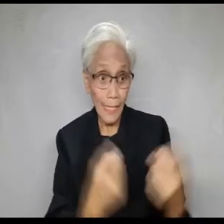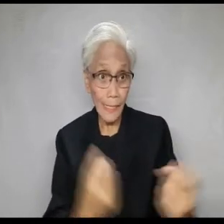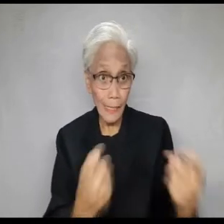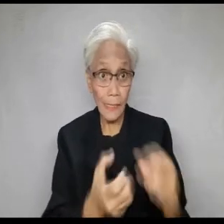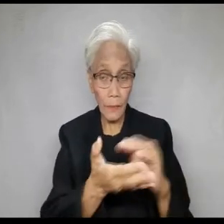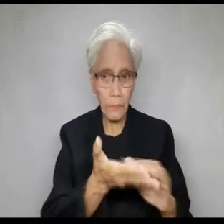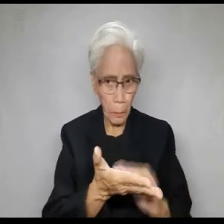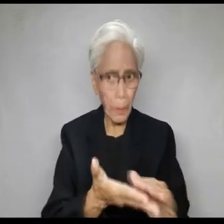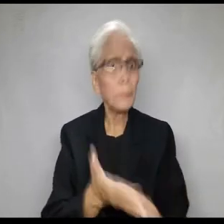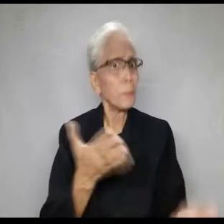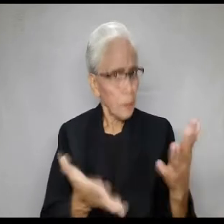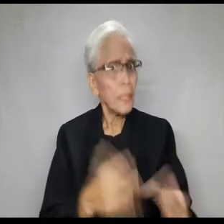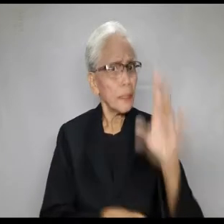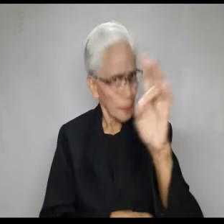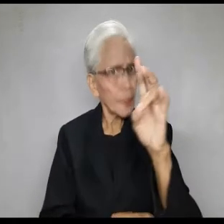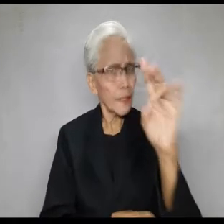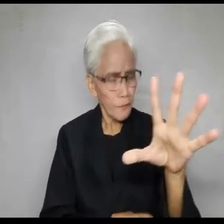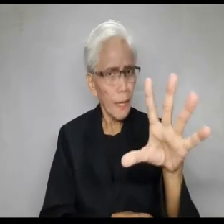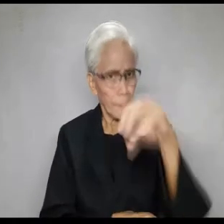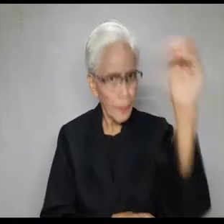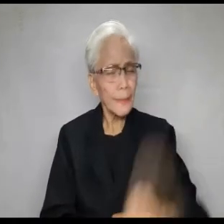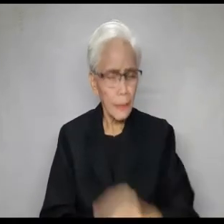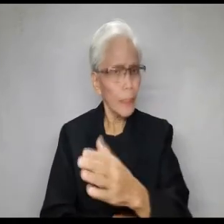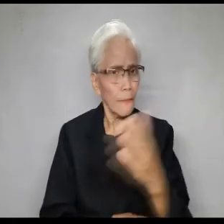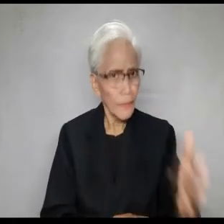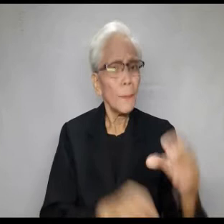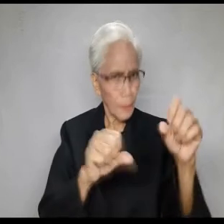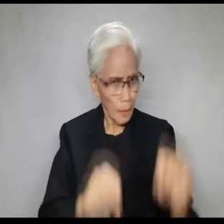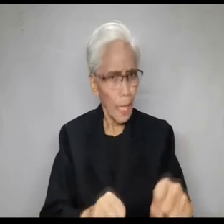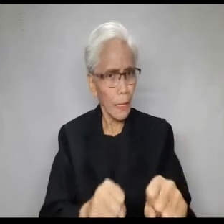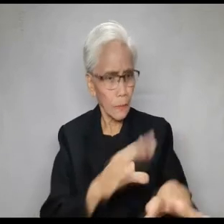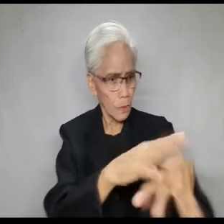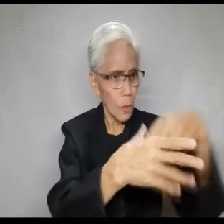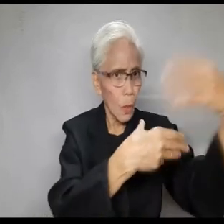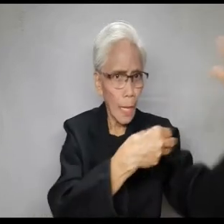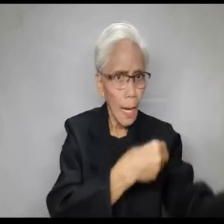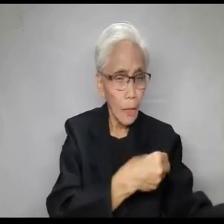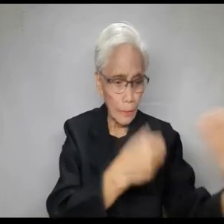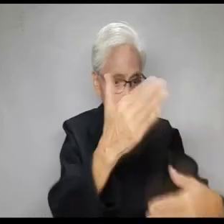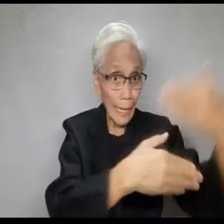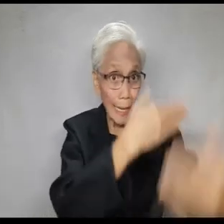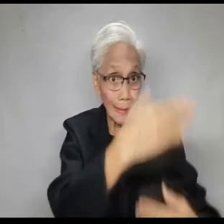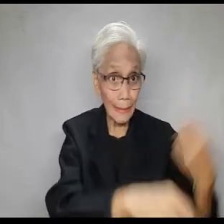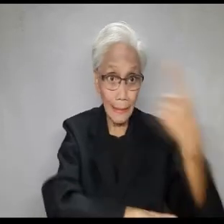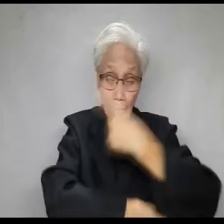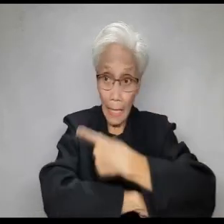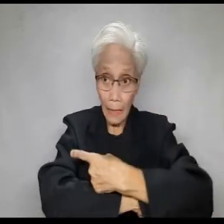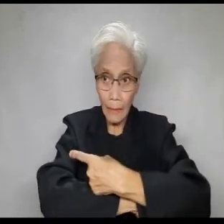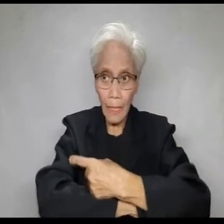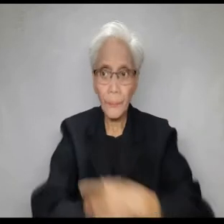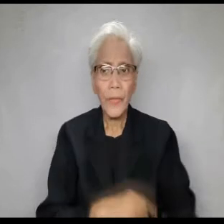their sins were forgiven, sabi niya, 75% of them could walk out the next